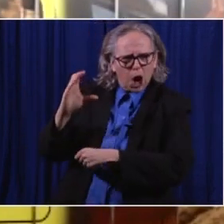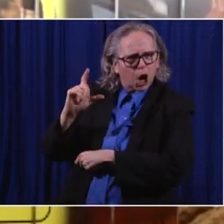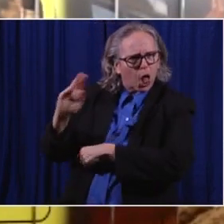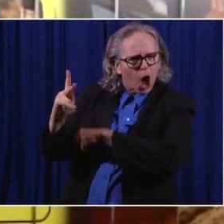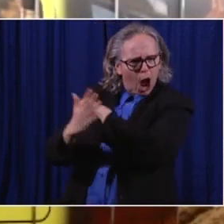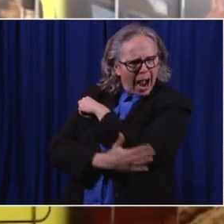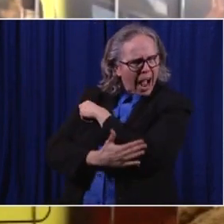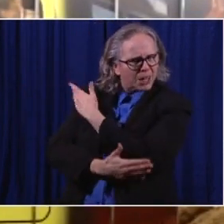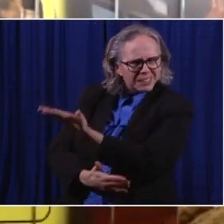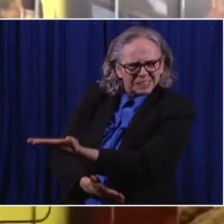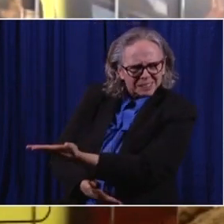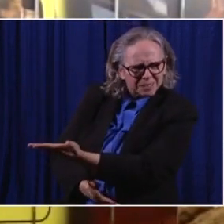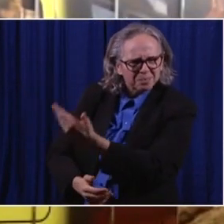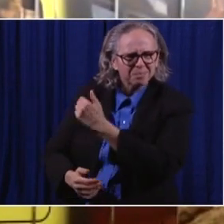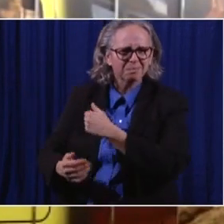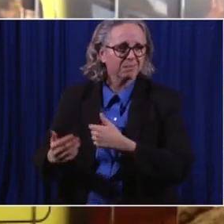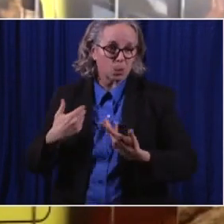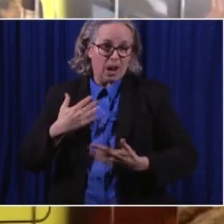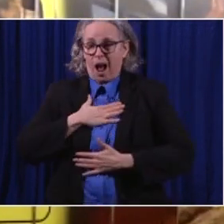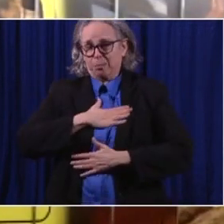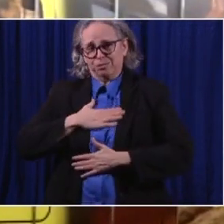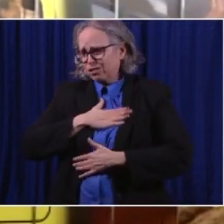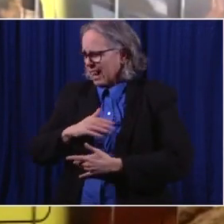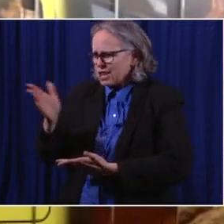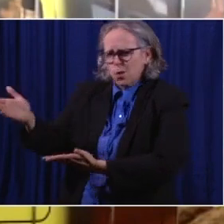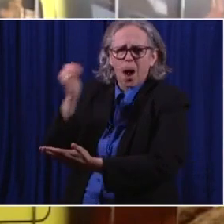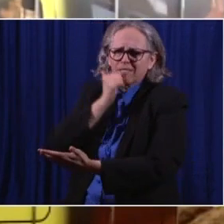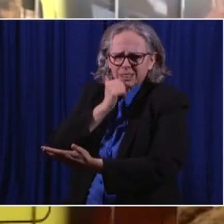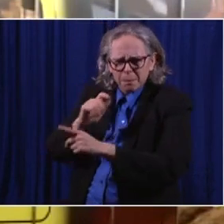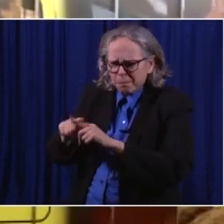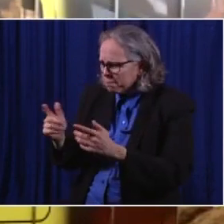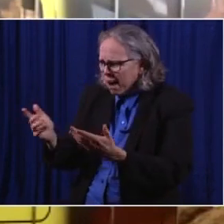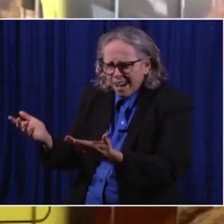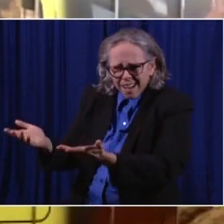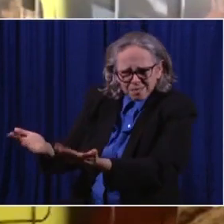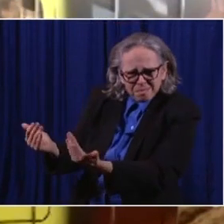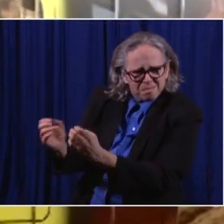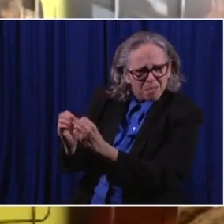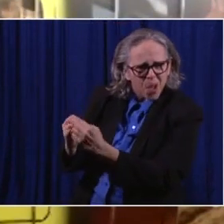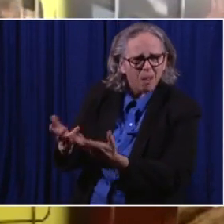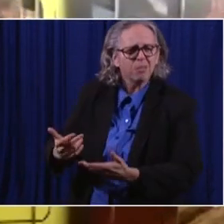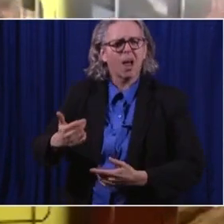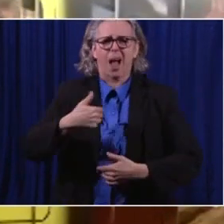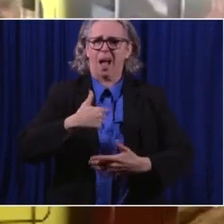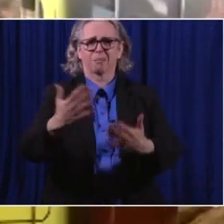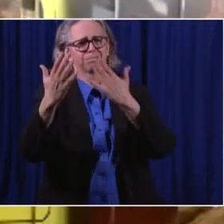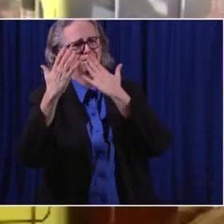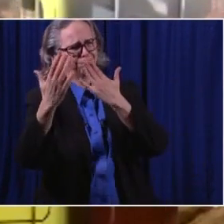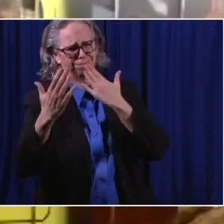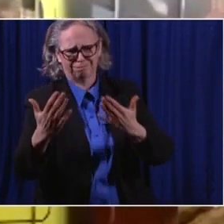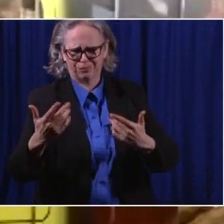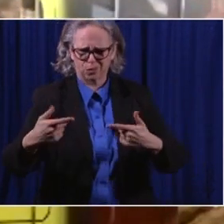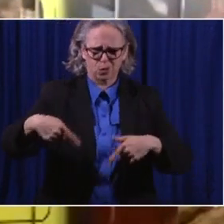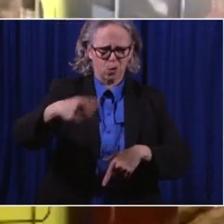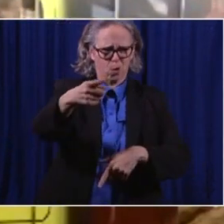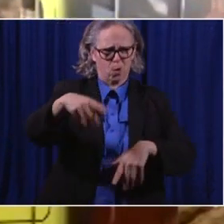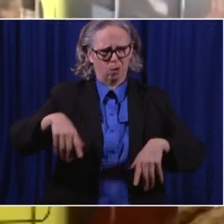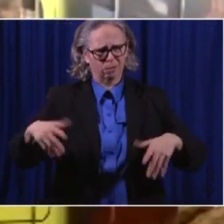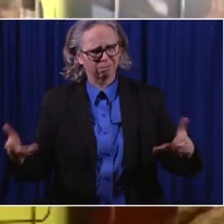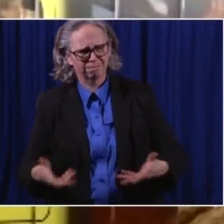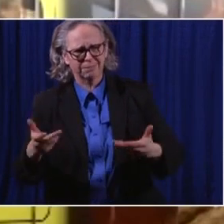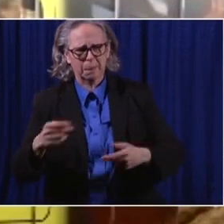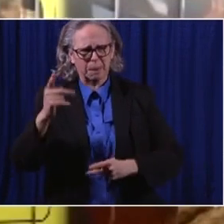you for what you do every day and appreciate you being here. Well, I appreciate you having me. If anybody knows me, I'm a champion